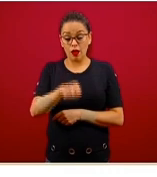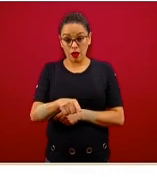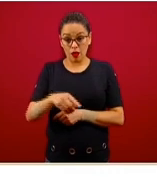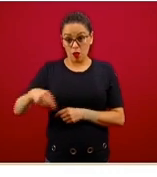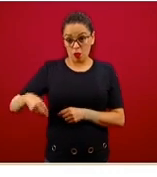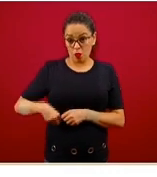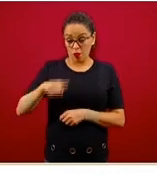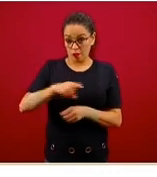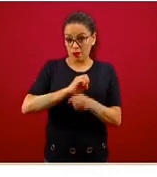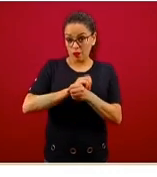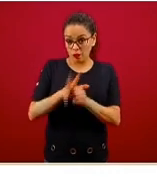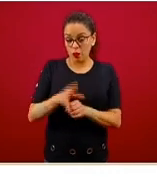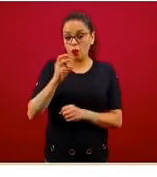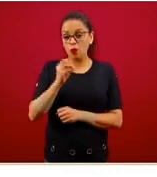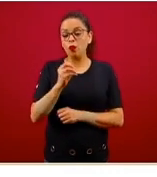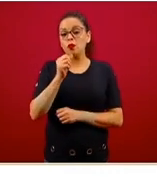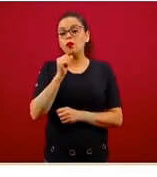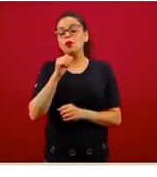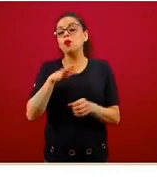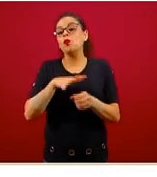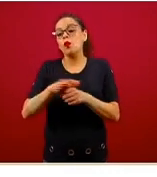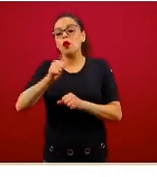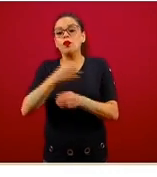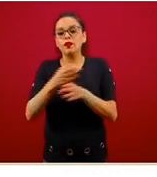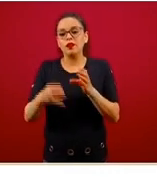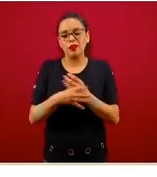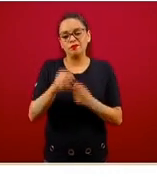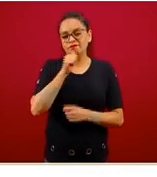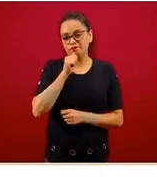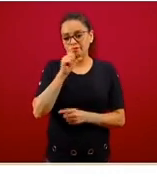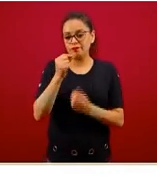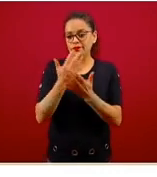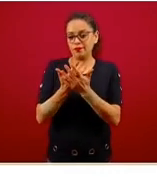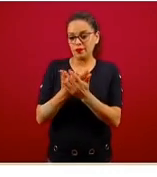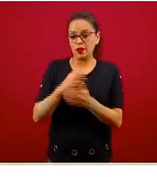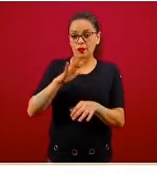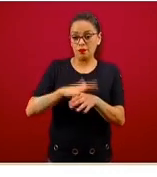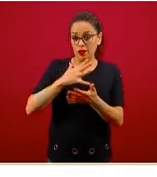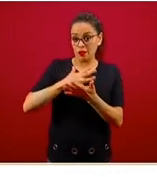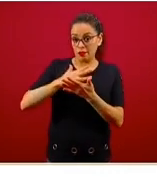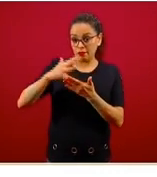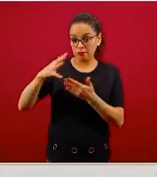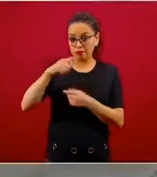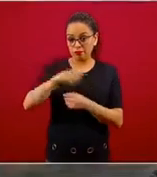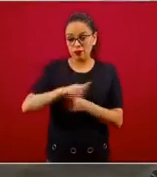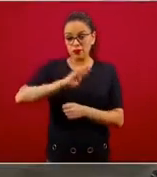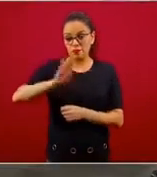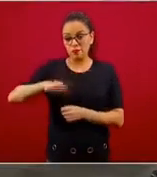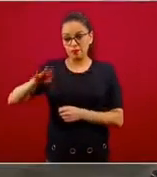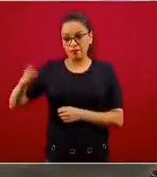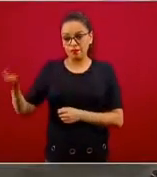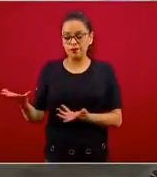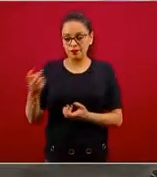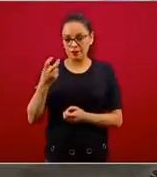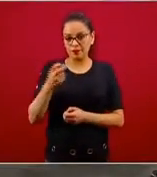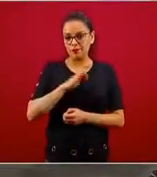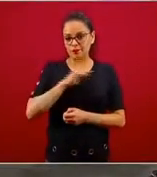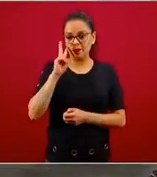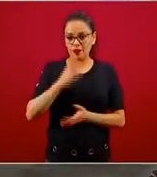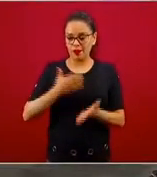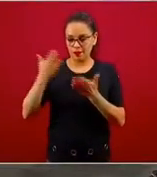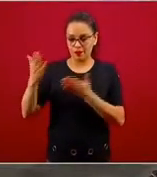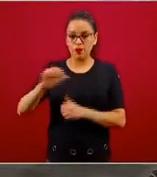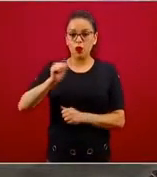potential increase in the following days as we see some of these suspect deaths confirmed.